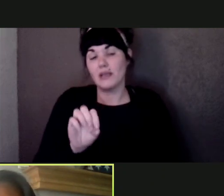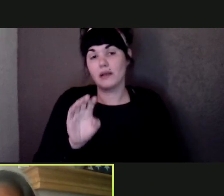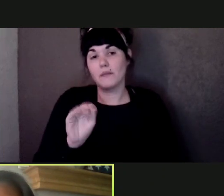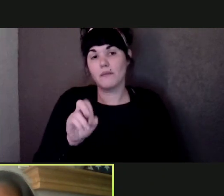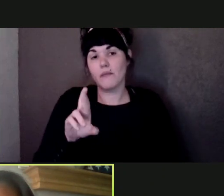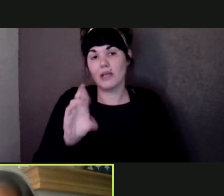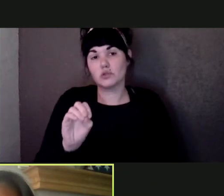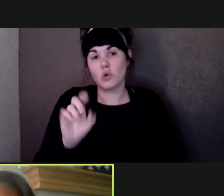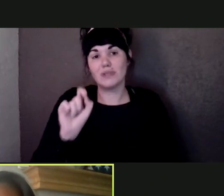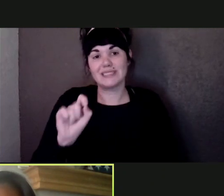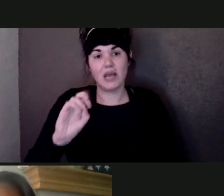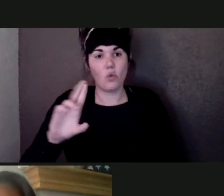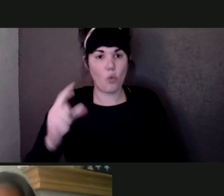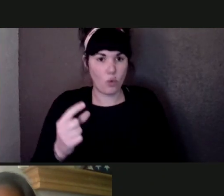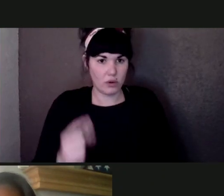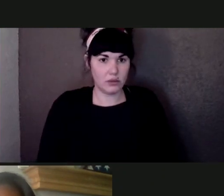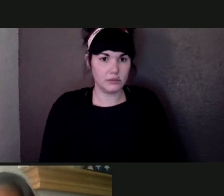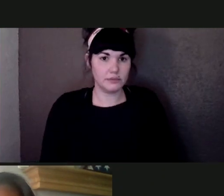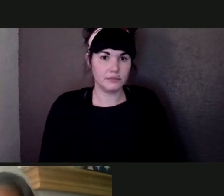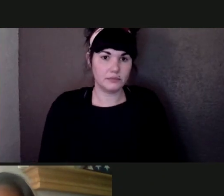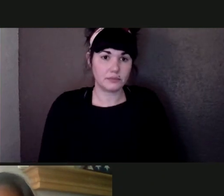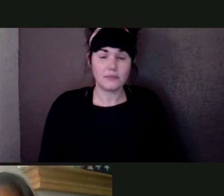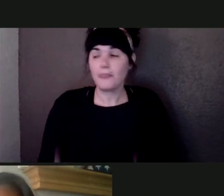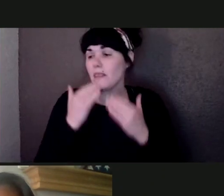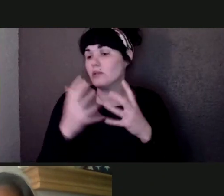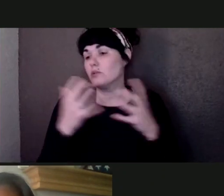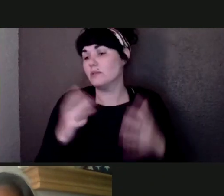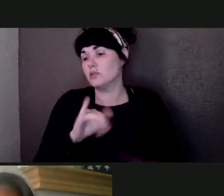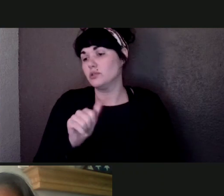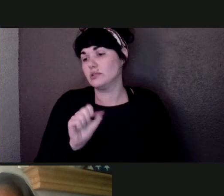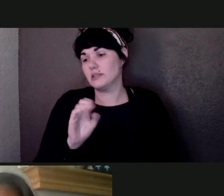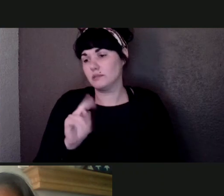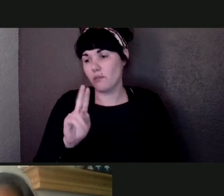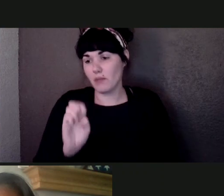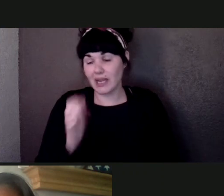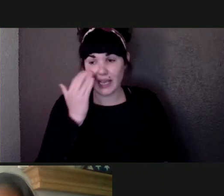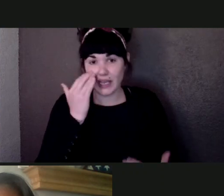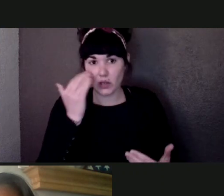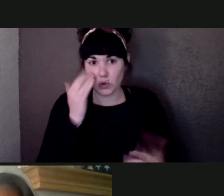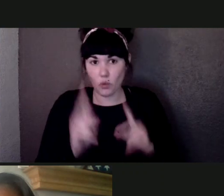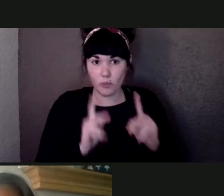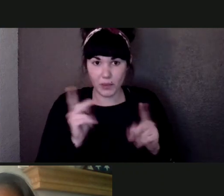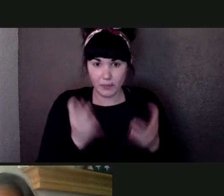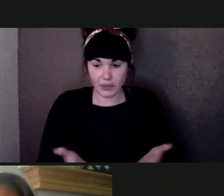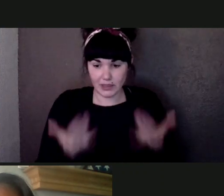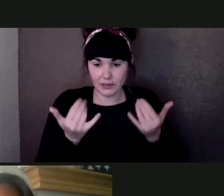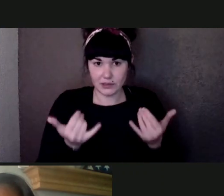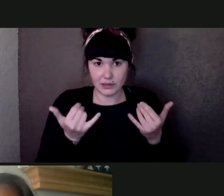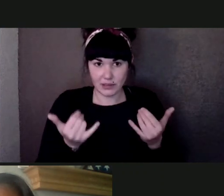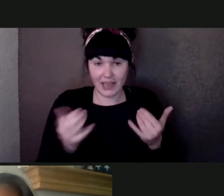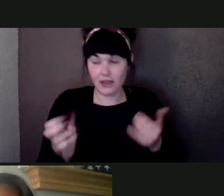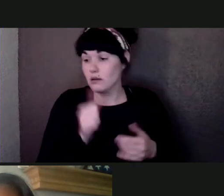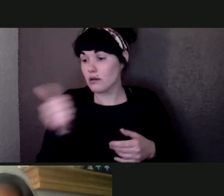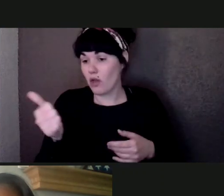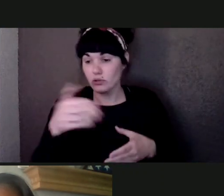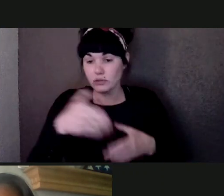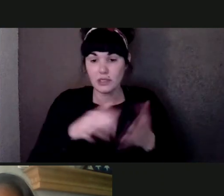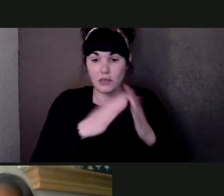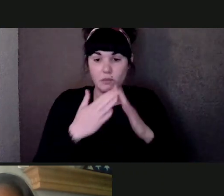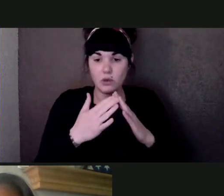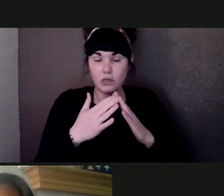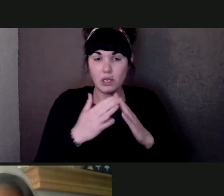Thank you so much, Jasmine. And I know that the folks on this call and others in the community would love to partner with Wayne Metro and maybe